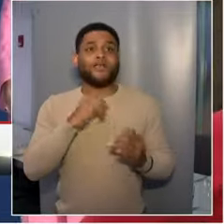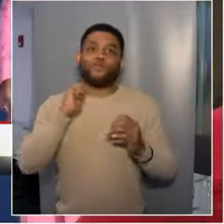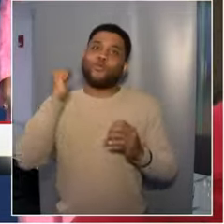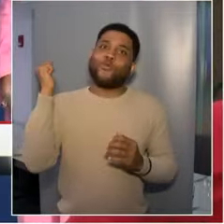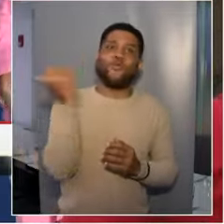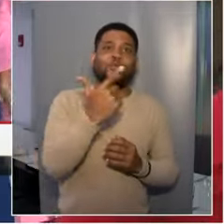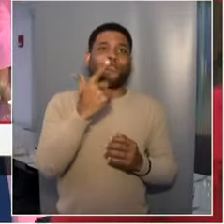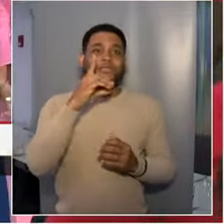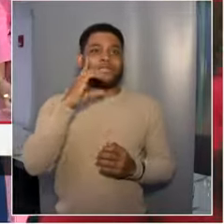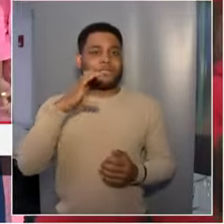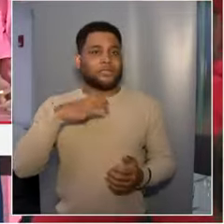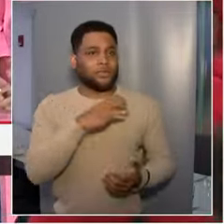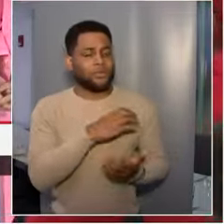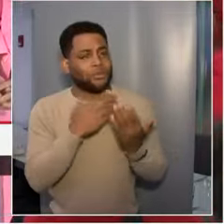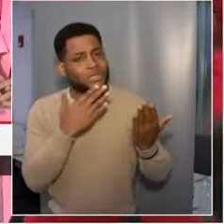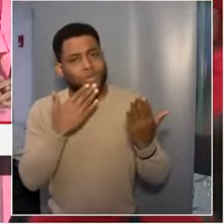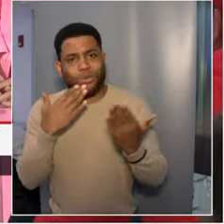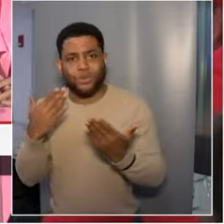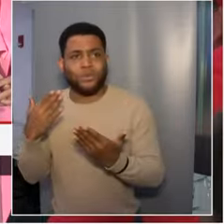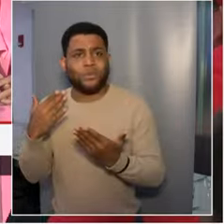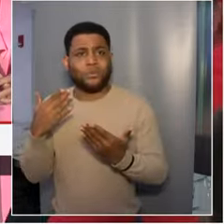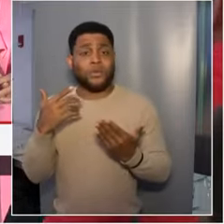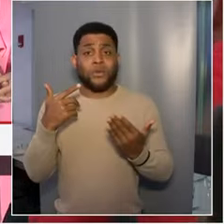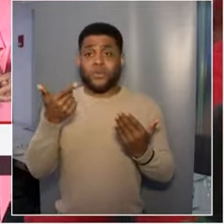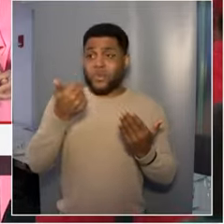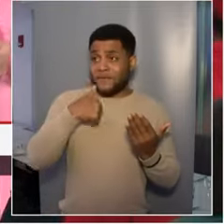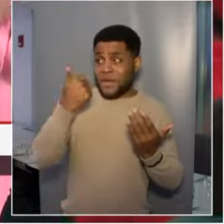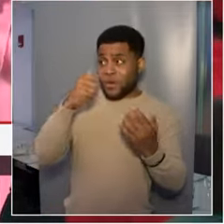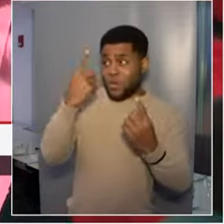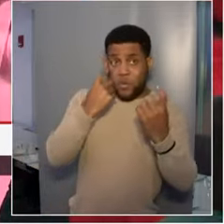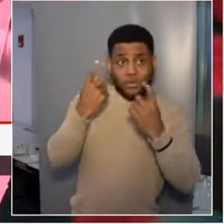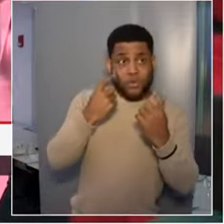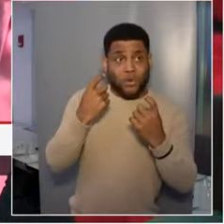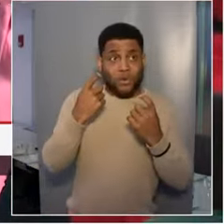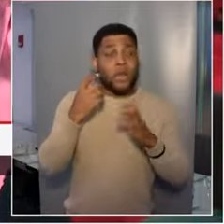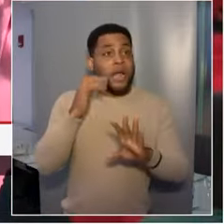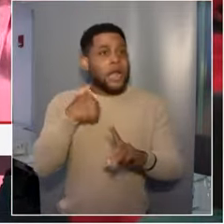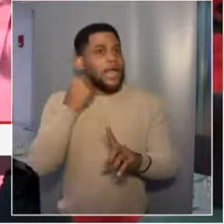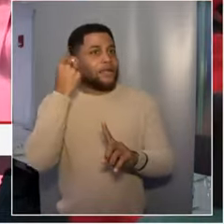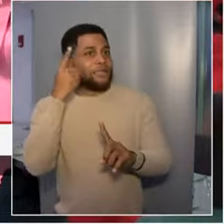but another day we'll talk about Virginia.